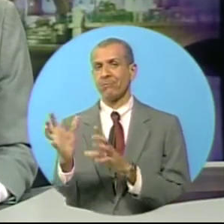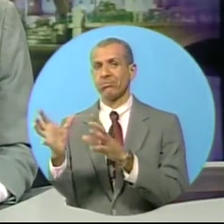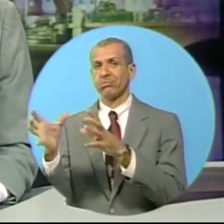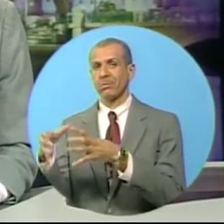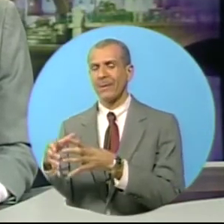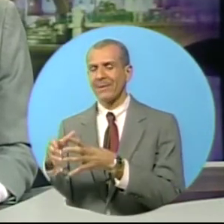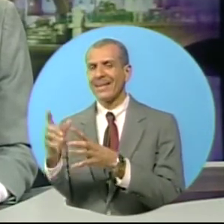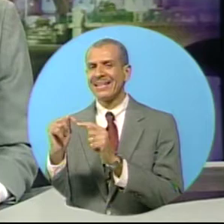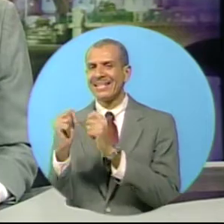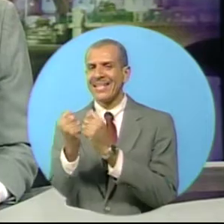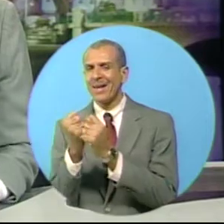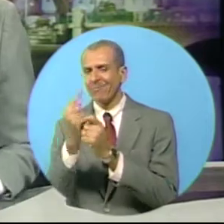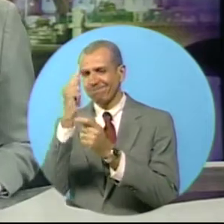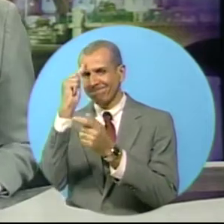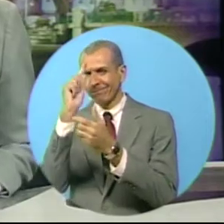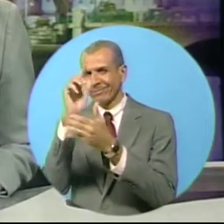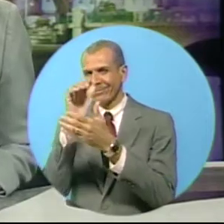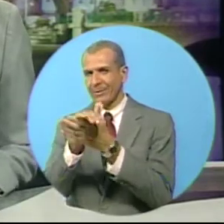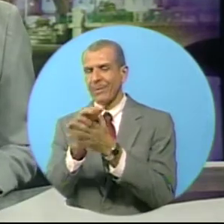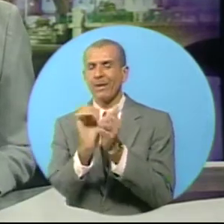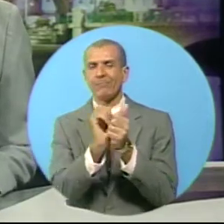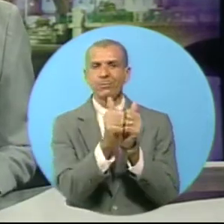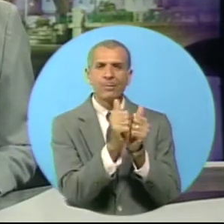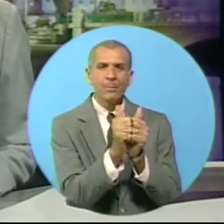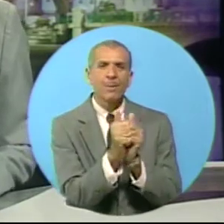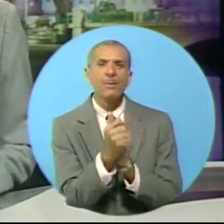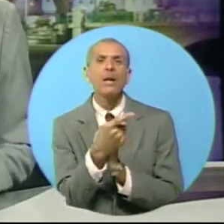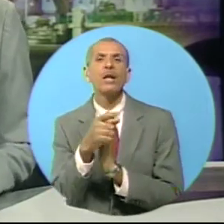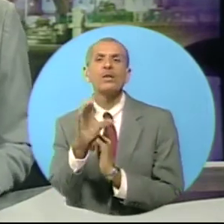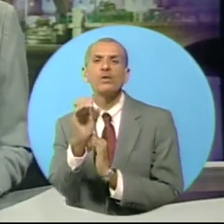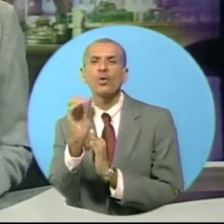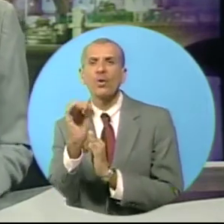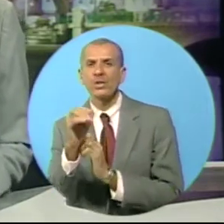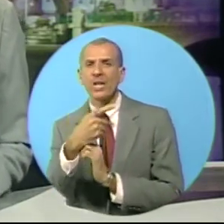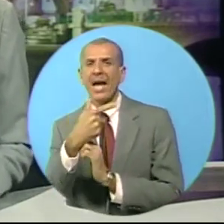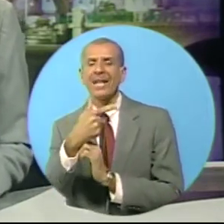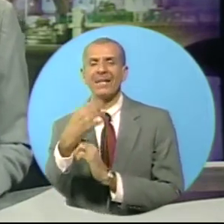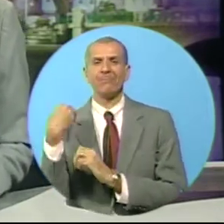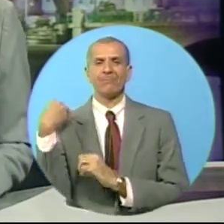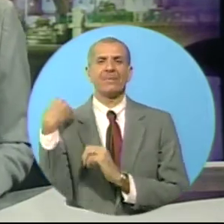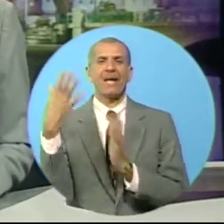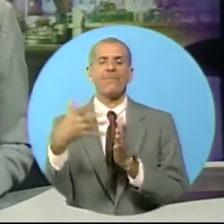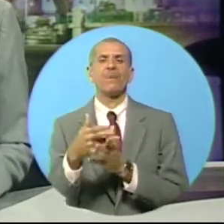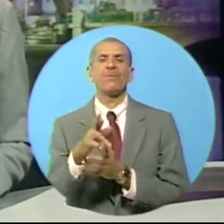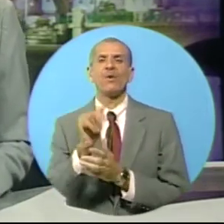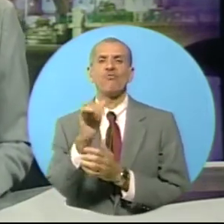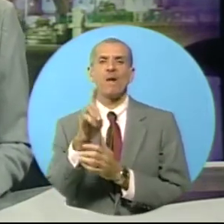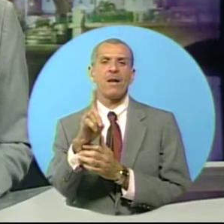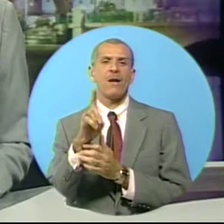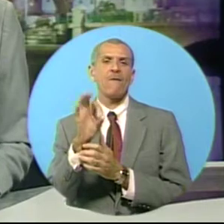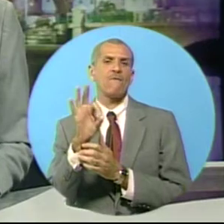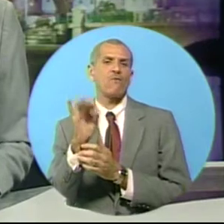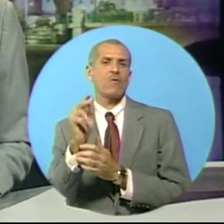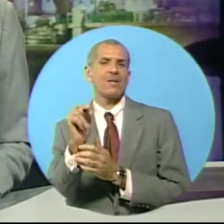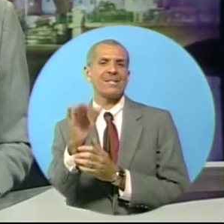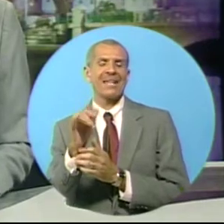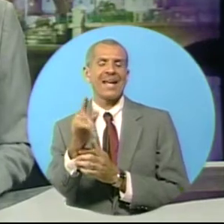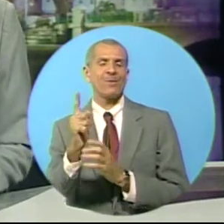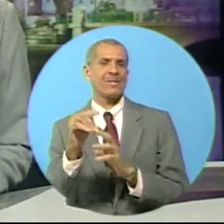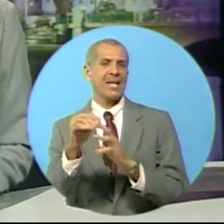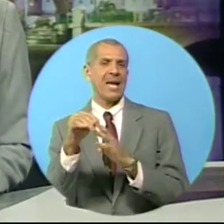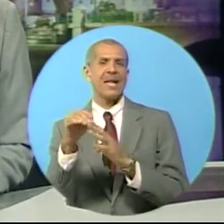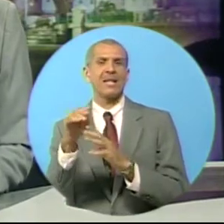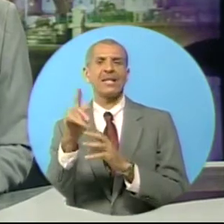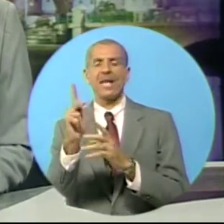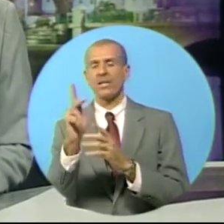is confident. That's the contention by both the coach and the captain of the Trinidad and Tobago Red Force. The team was at Kensington Oval this afternoon